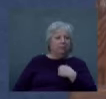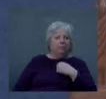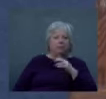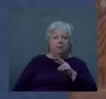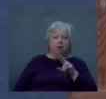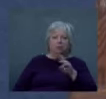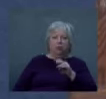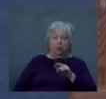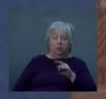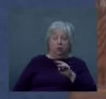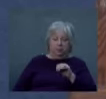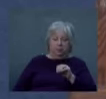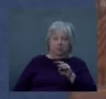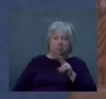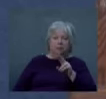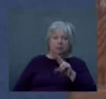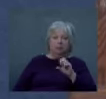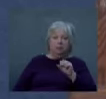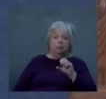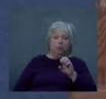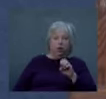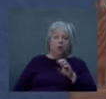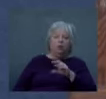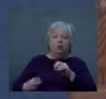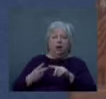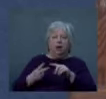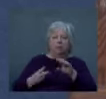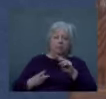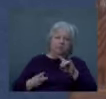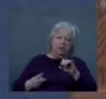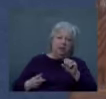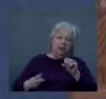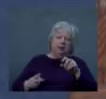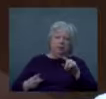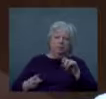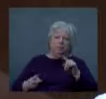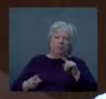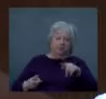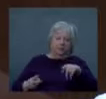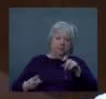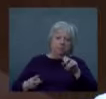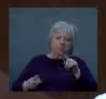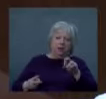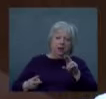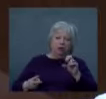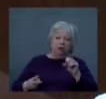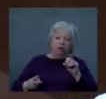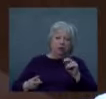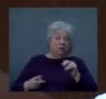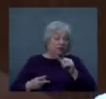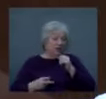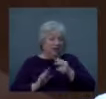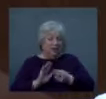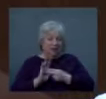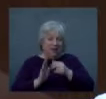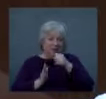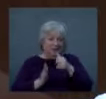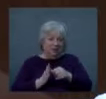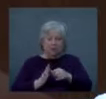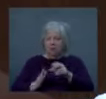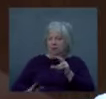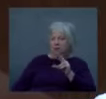Mr. Muse, and I believe Ms. Peterson as well. Okay. And they did not sign this letter? No,